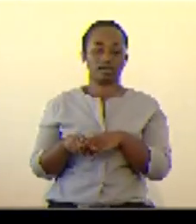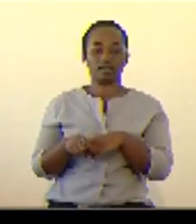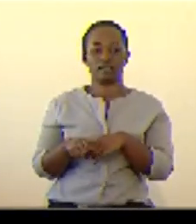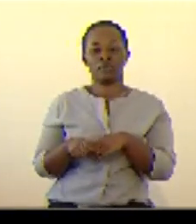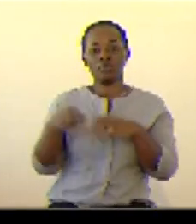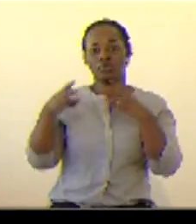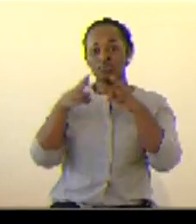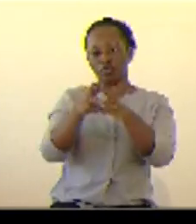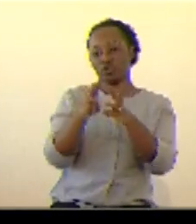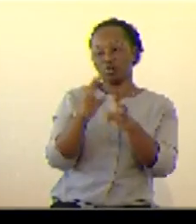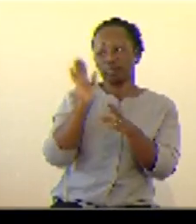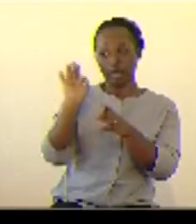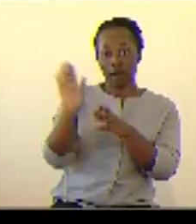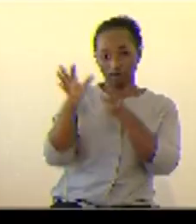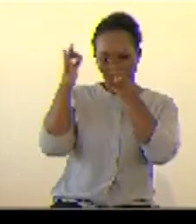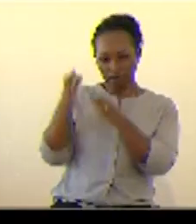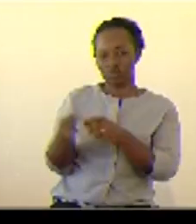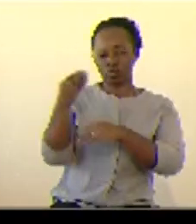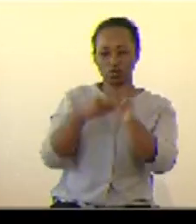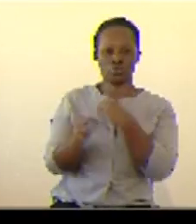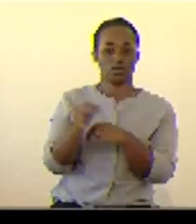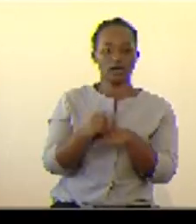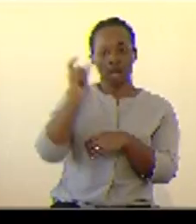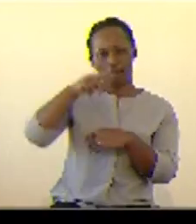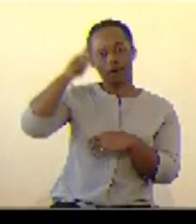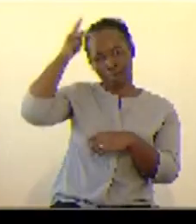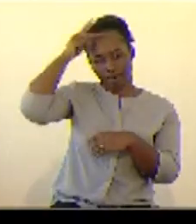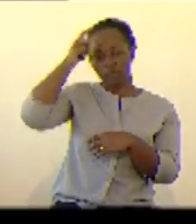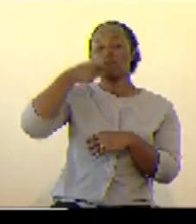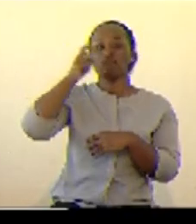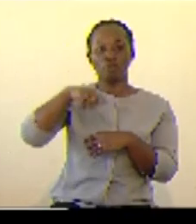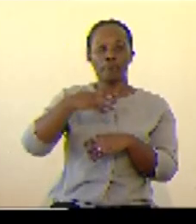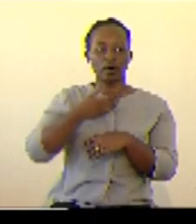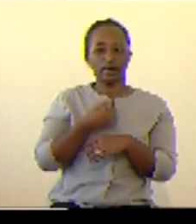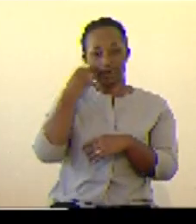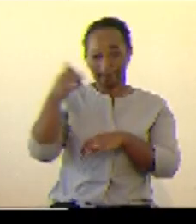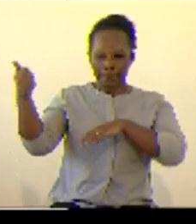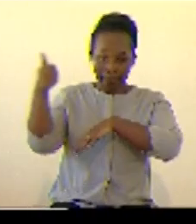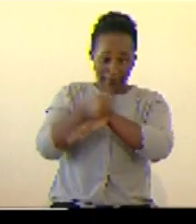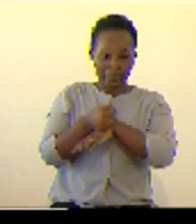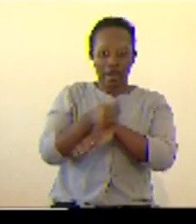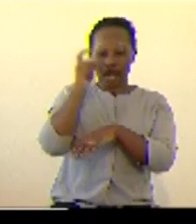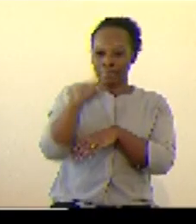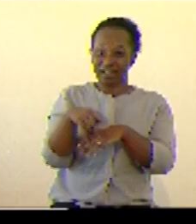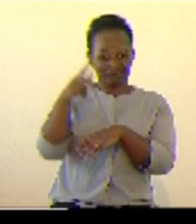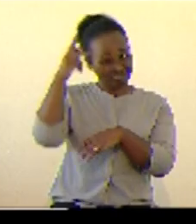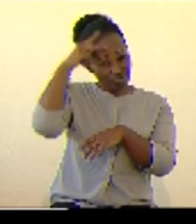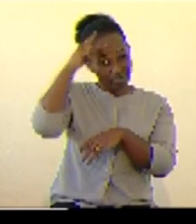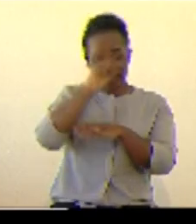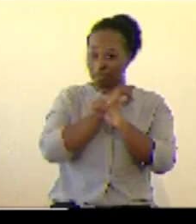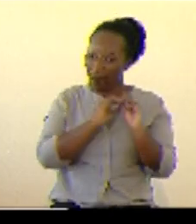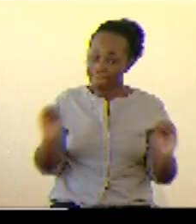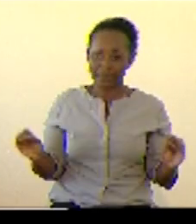efficiency in production of goods. Skilled manpower, first of all, you must know. If you employ people who are skilled, they know